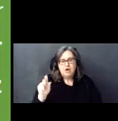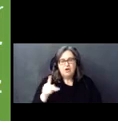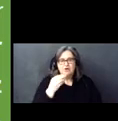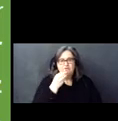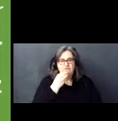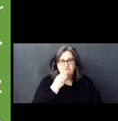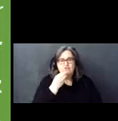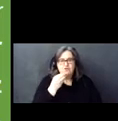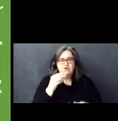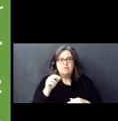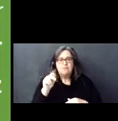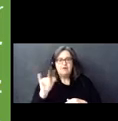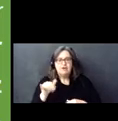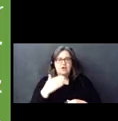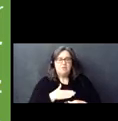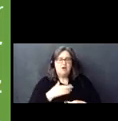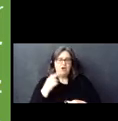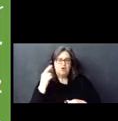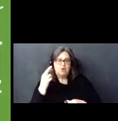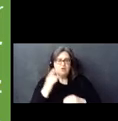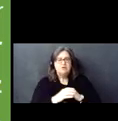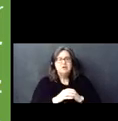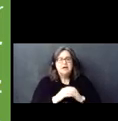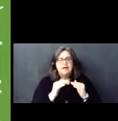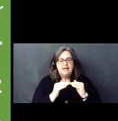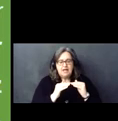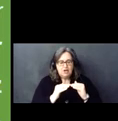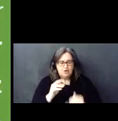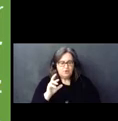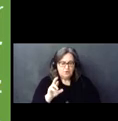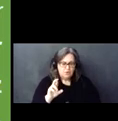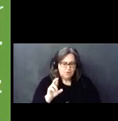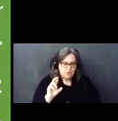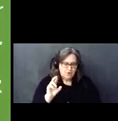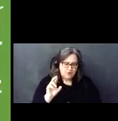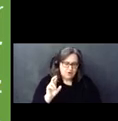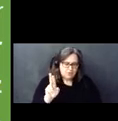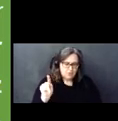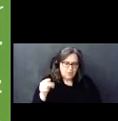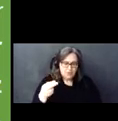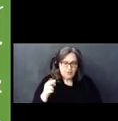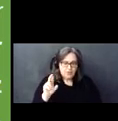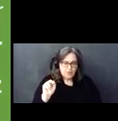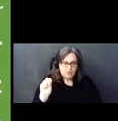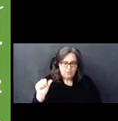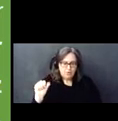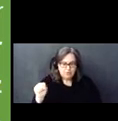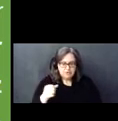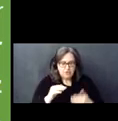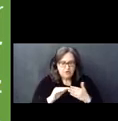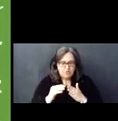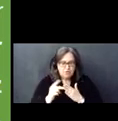colleague, Ruth Rosas, community programs manager of the Consortium to Lower